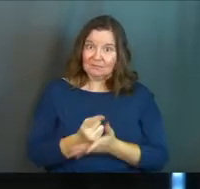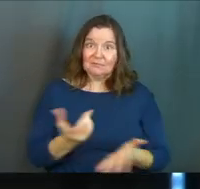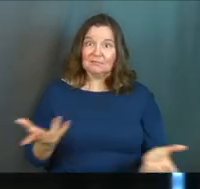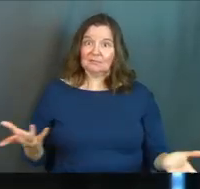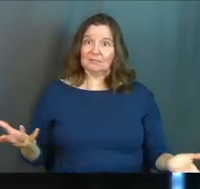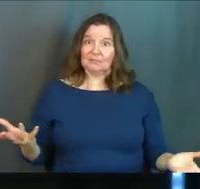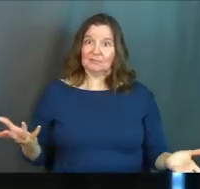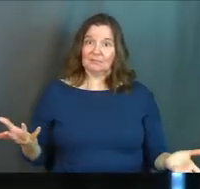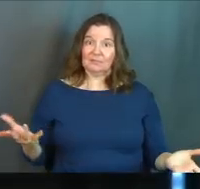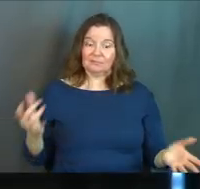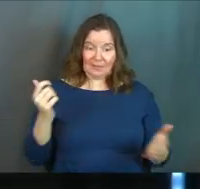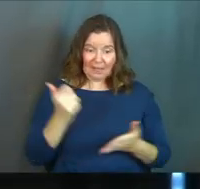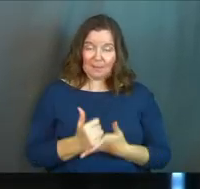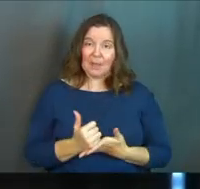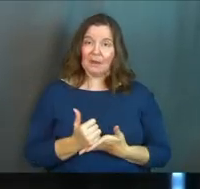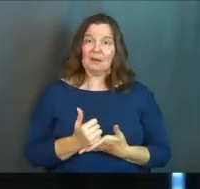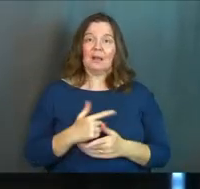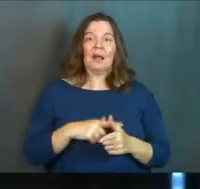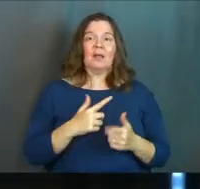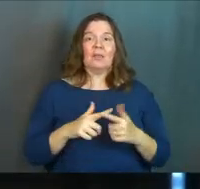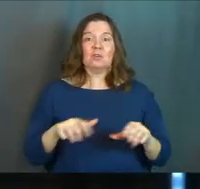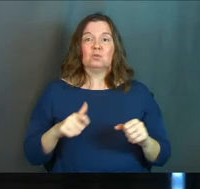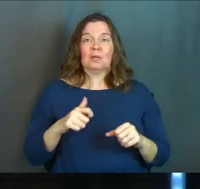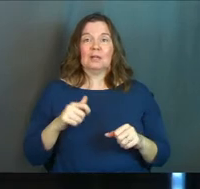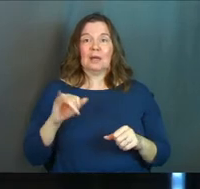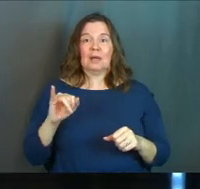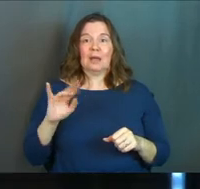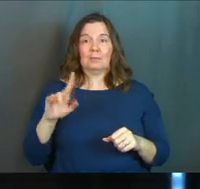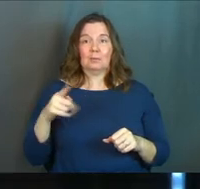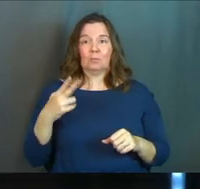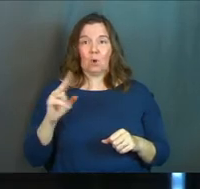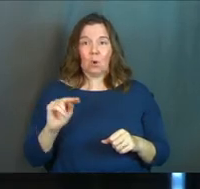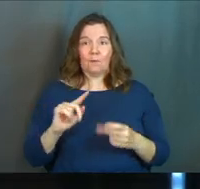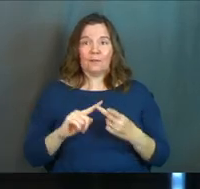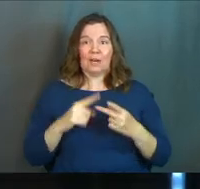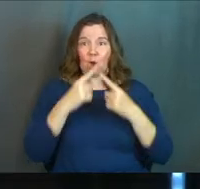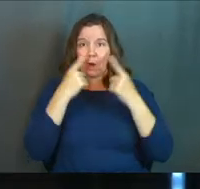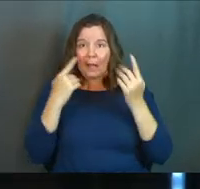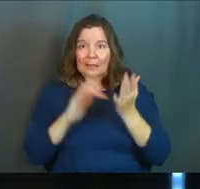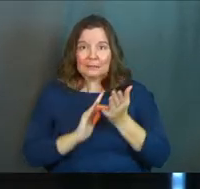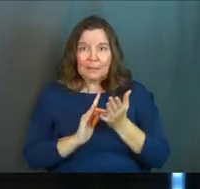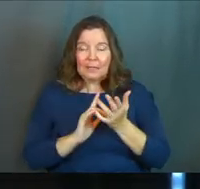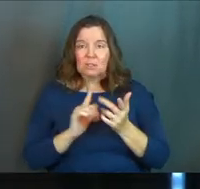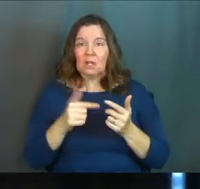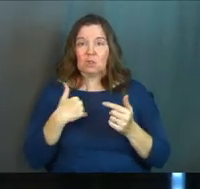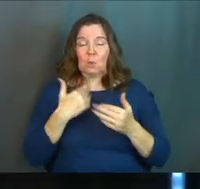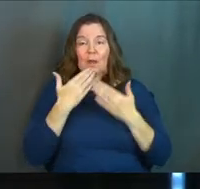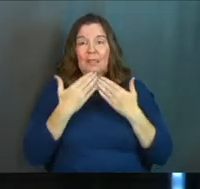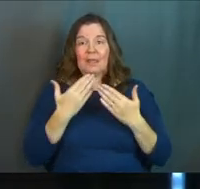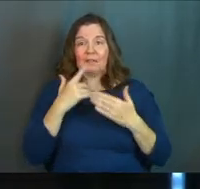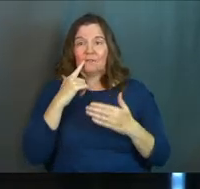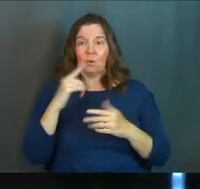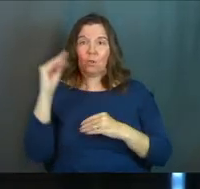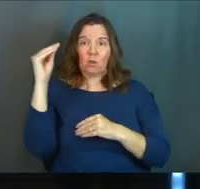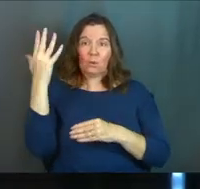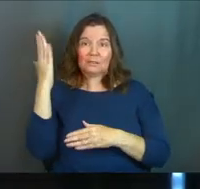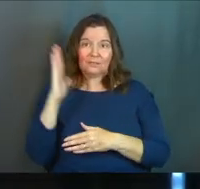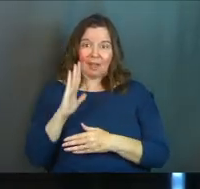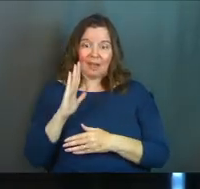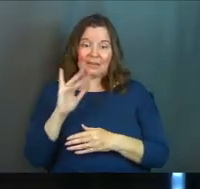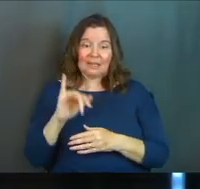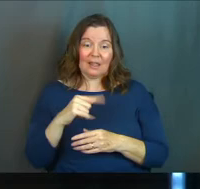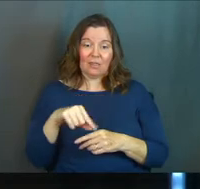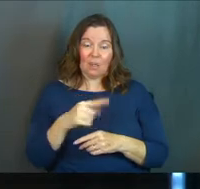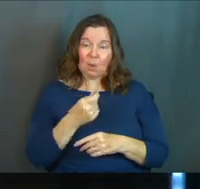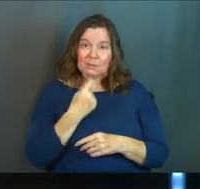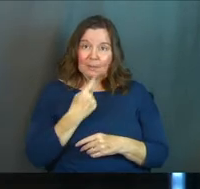Amen? Amen. And then you take ibuprofen and you take allergy medication and you are thankful for the grace of God